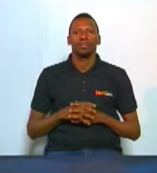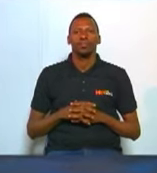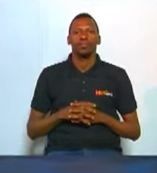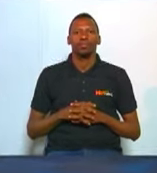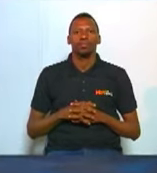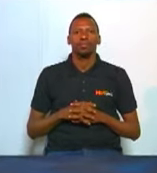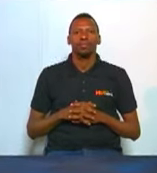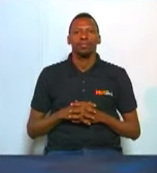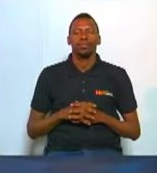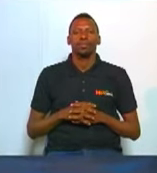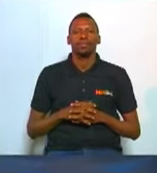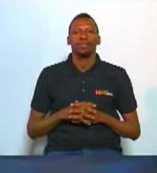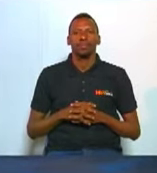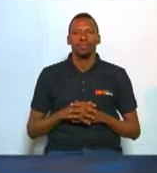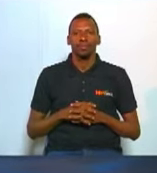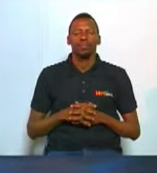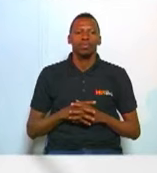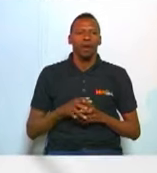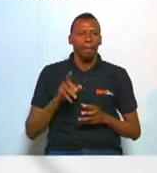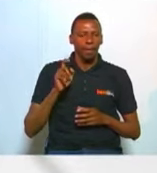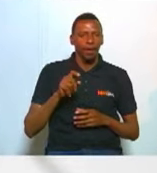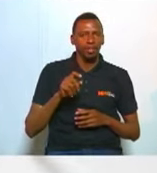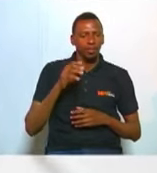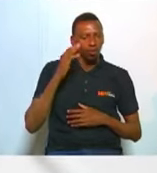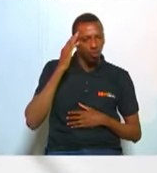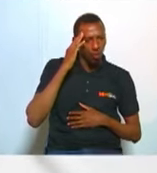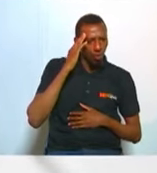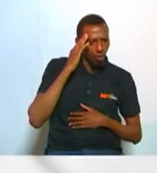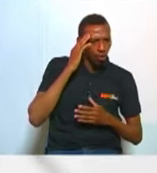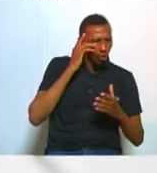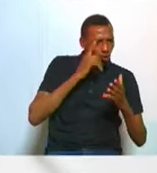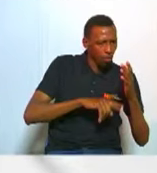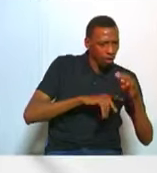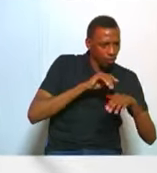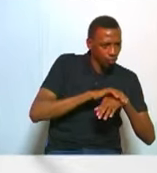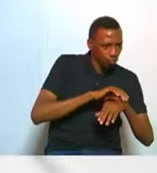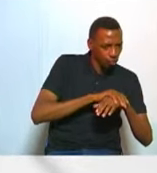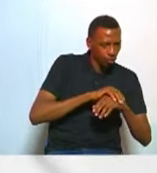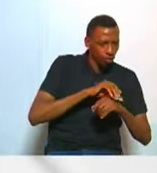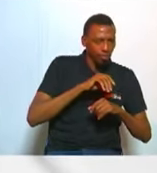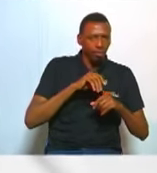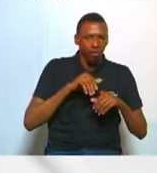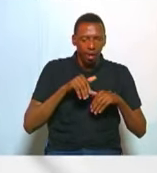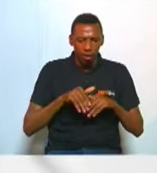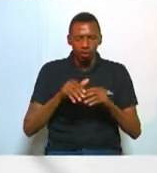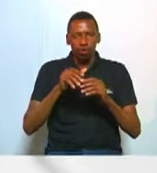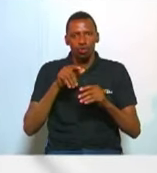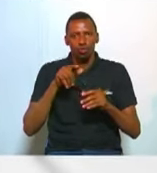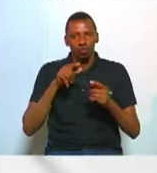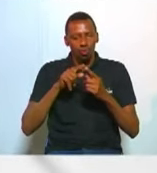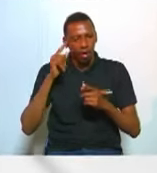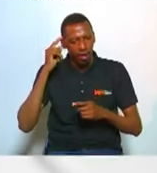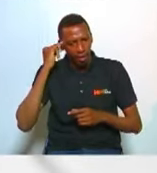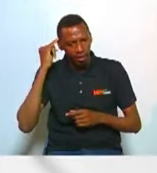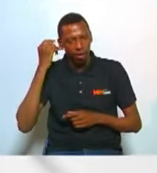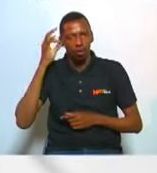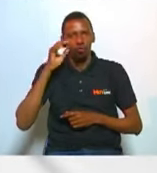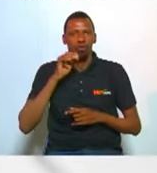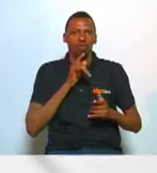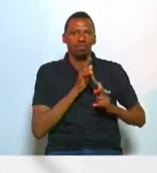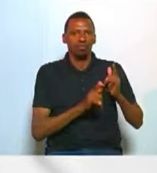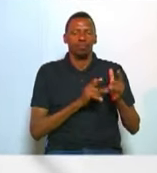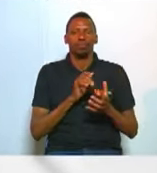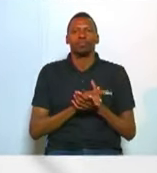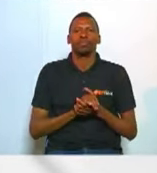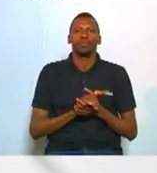Get time to know what is good according to the perspective of your spouse. There